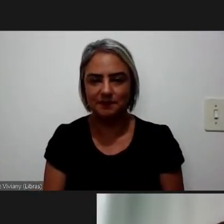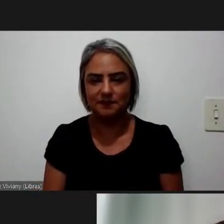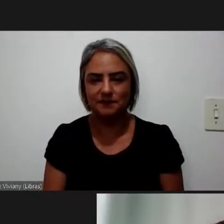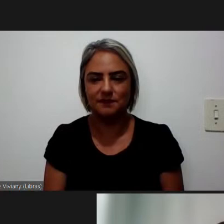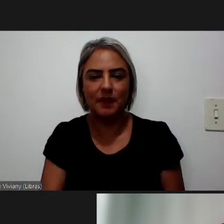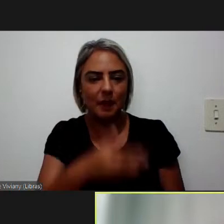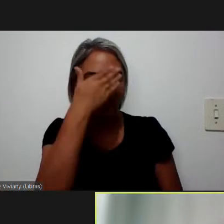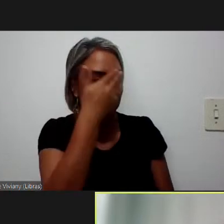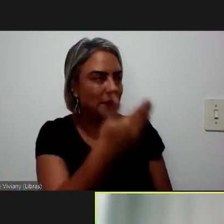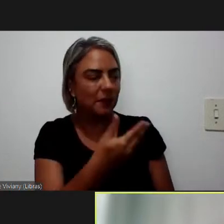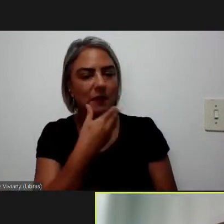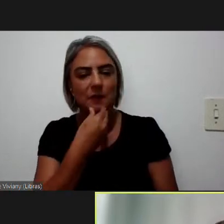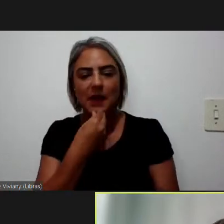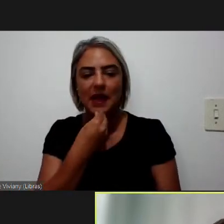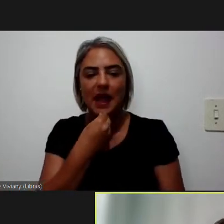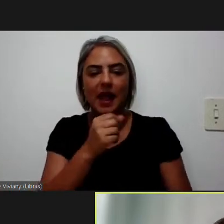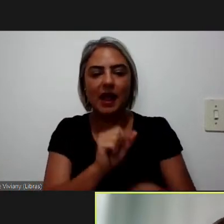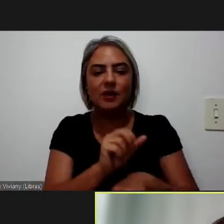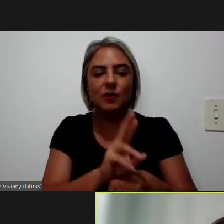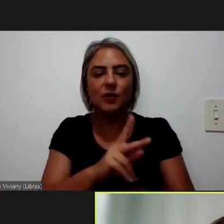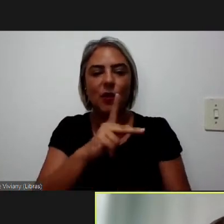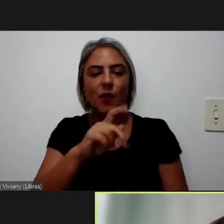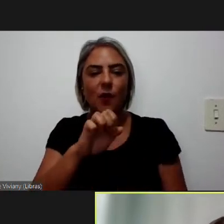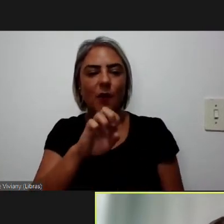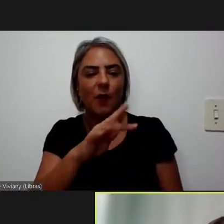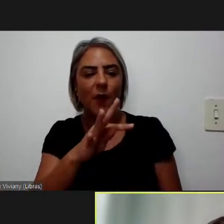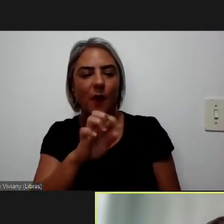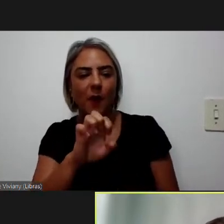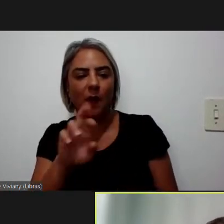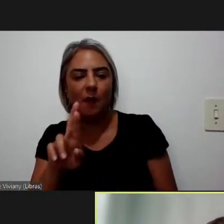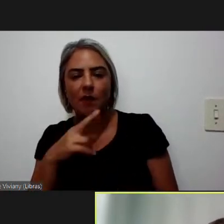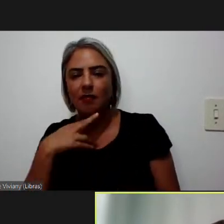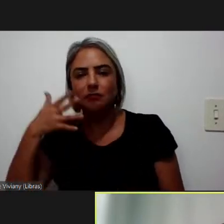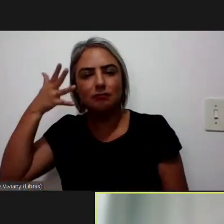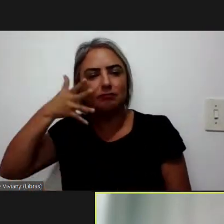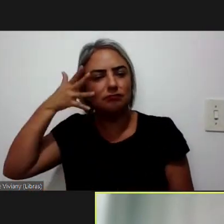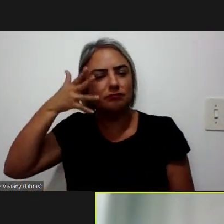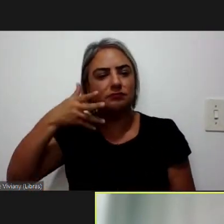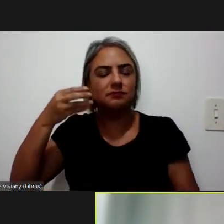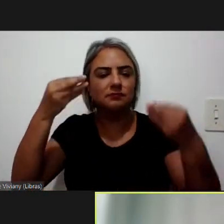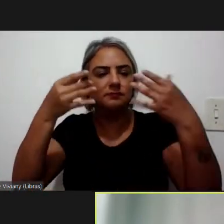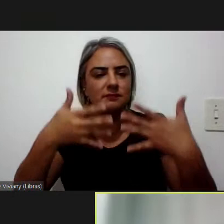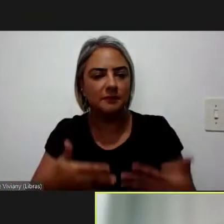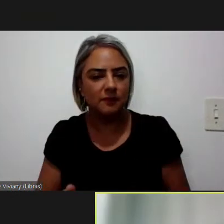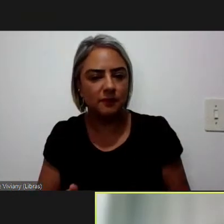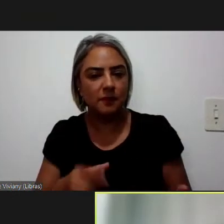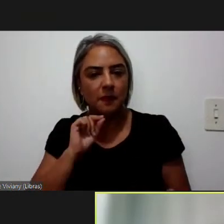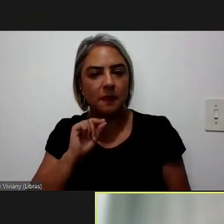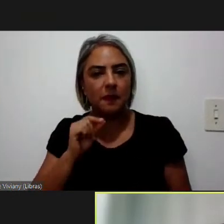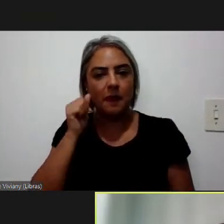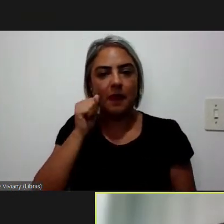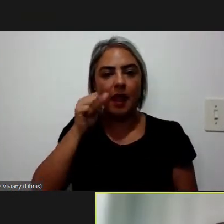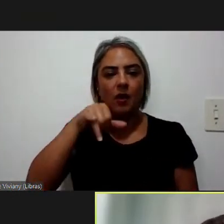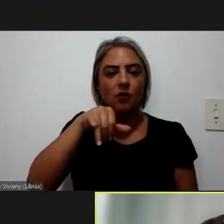Muito obrigada, Dr. Peter, pela excelente explanação. Thank you very much, Dr. Peter, for your